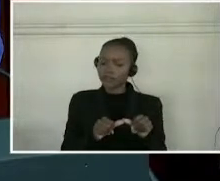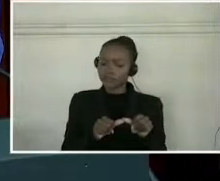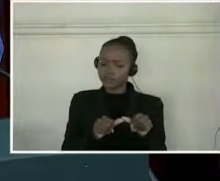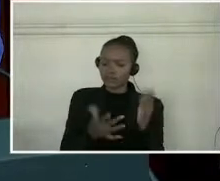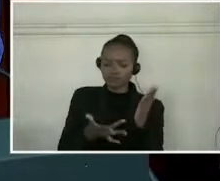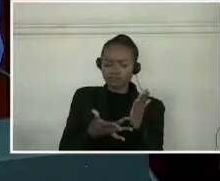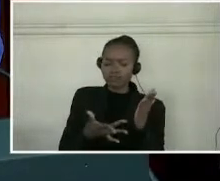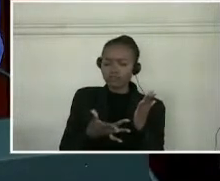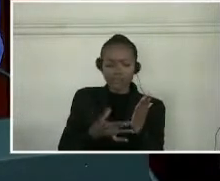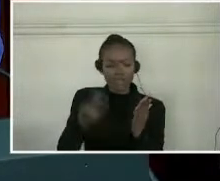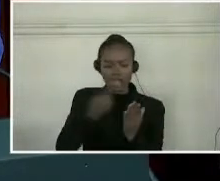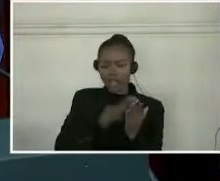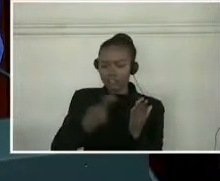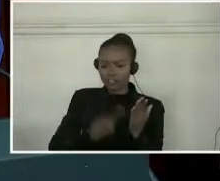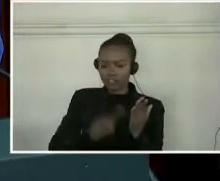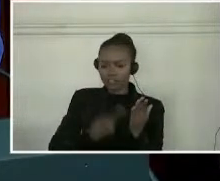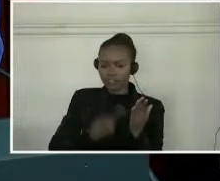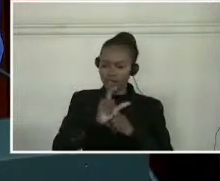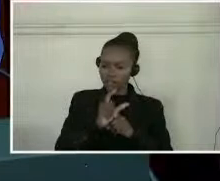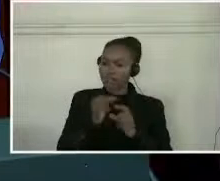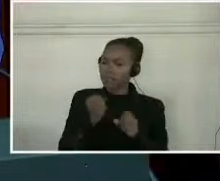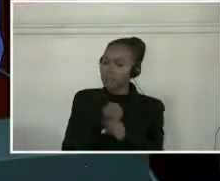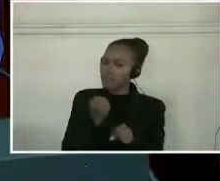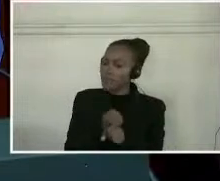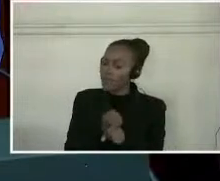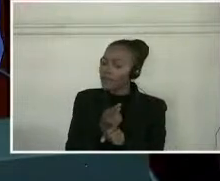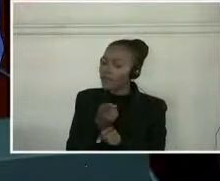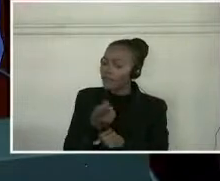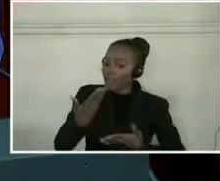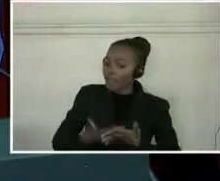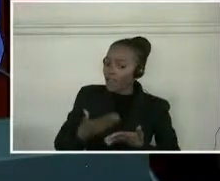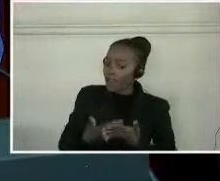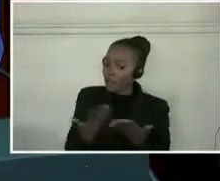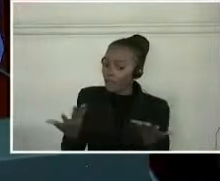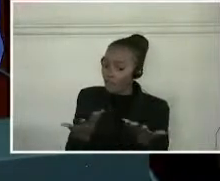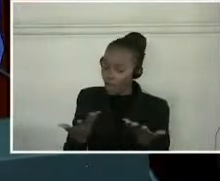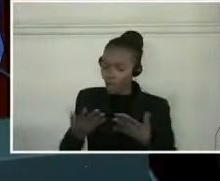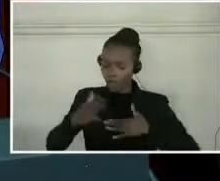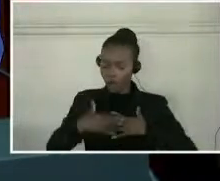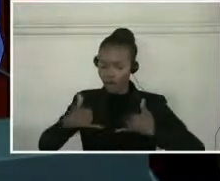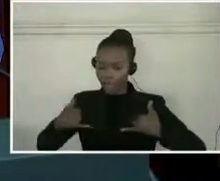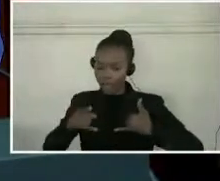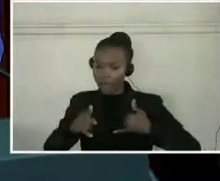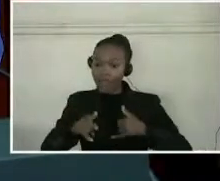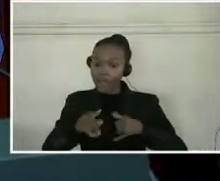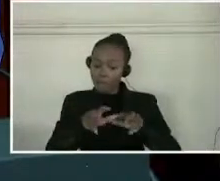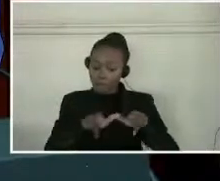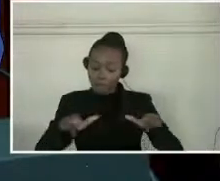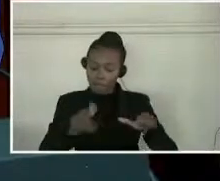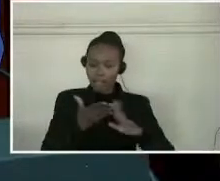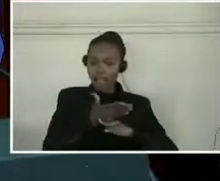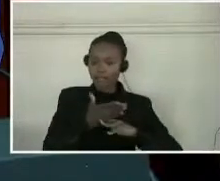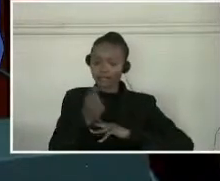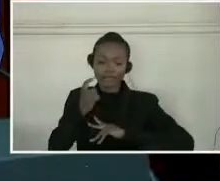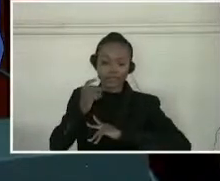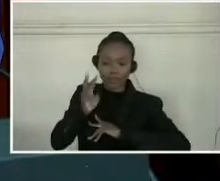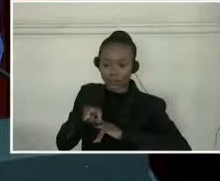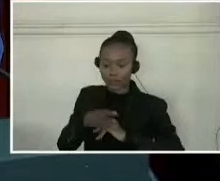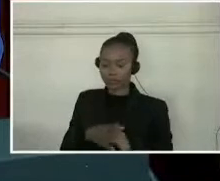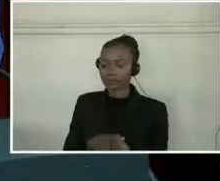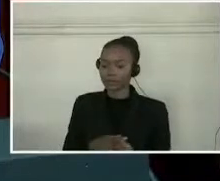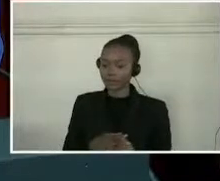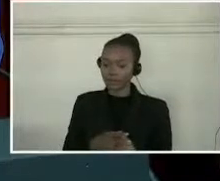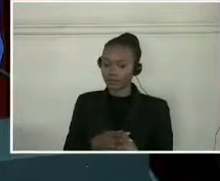artifacts and make them available online on the public the upgrade onward to rosa museum has